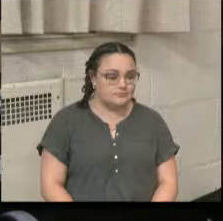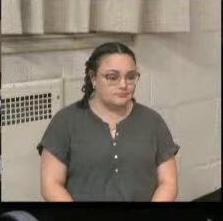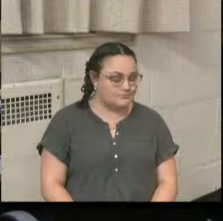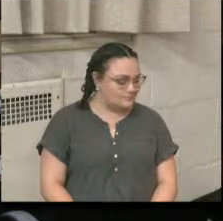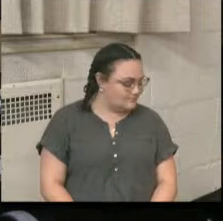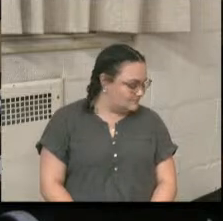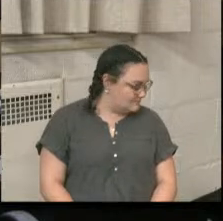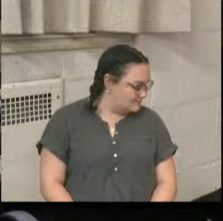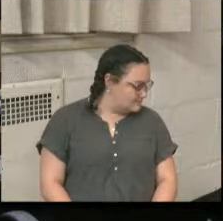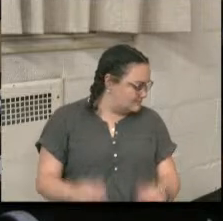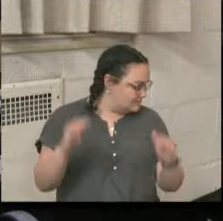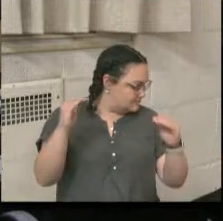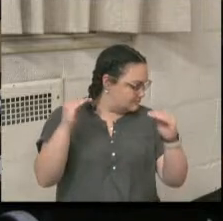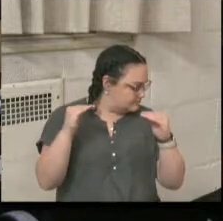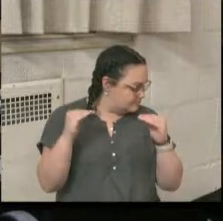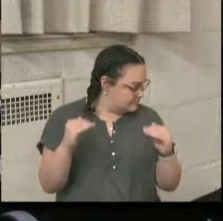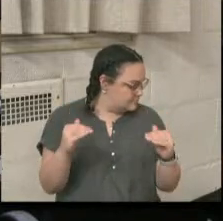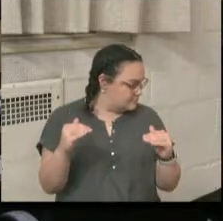Unfinished.